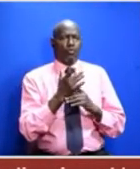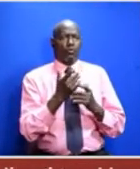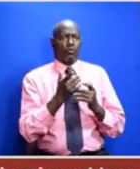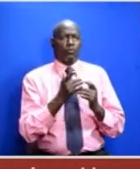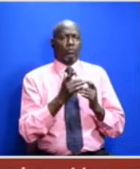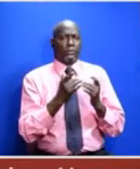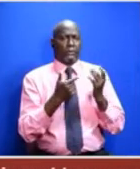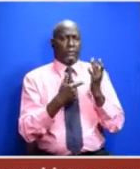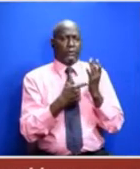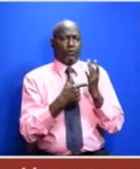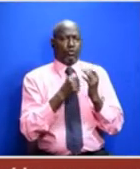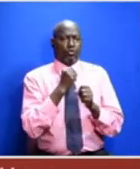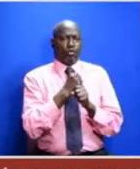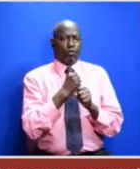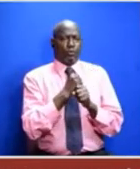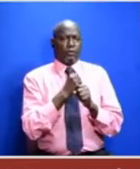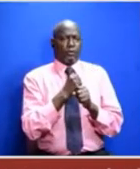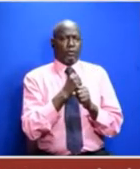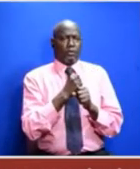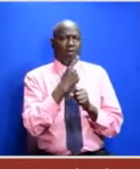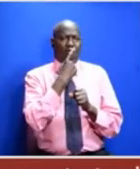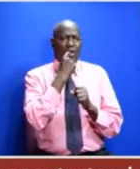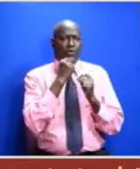The white-collar jobs today